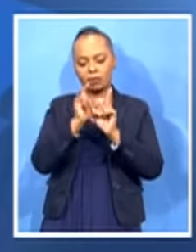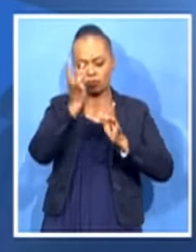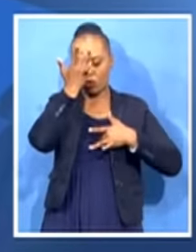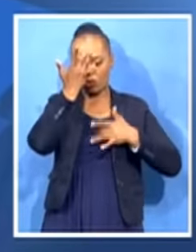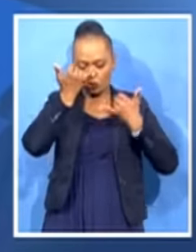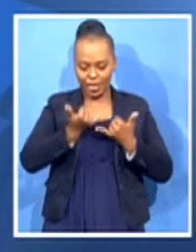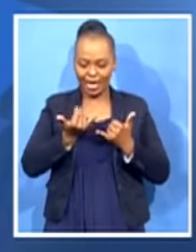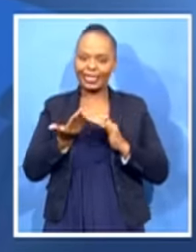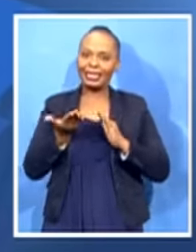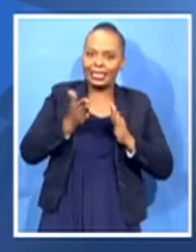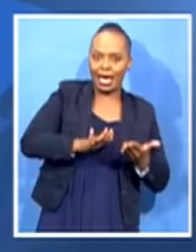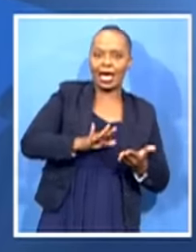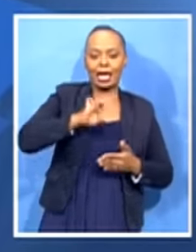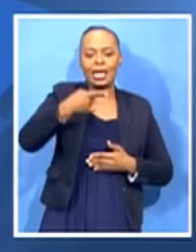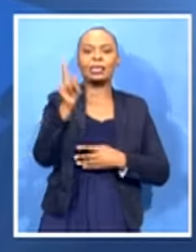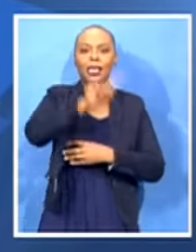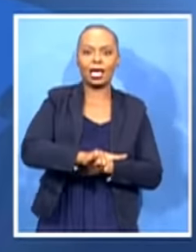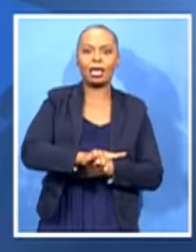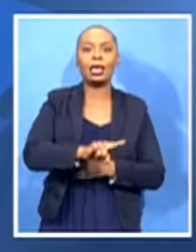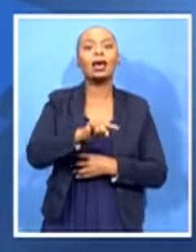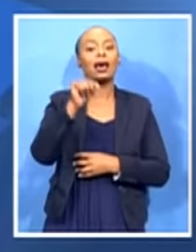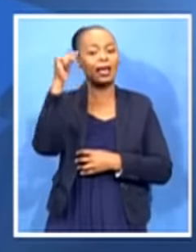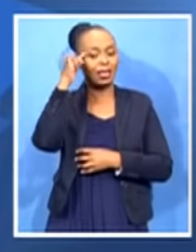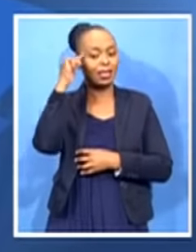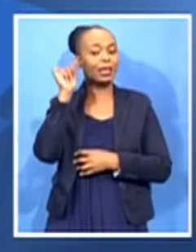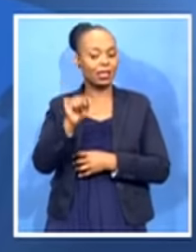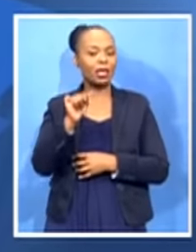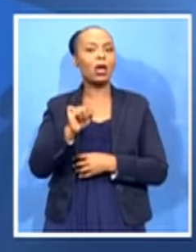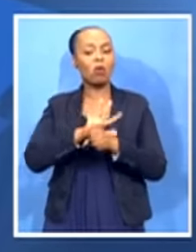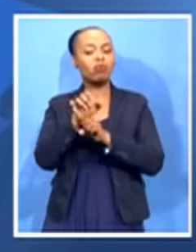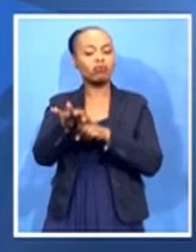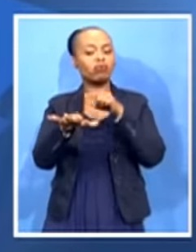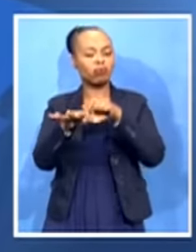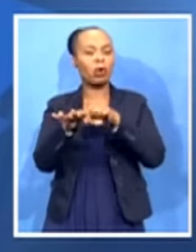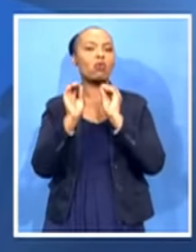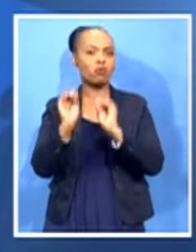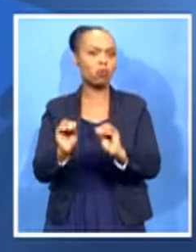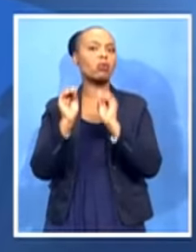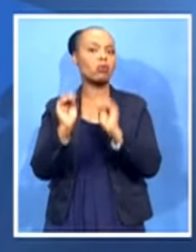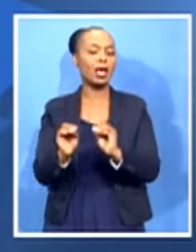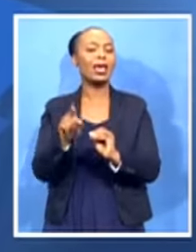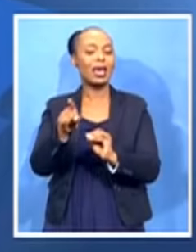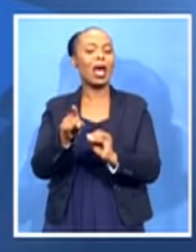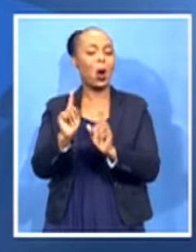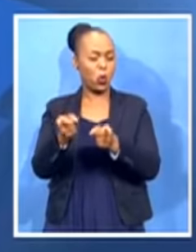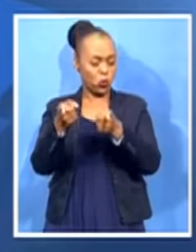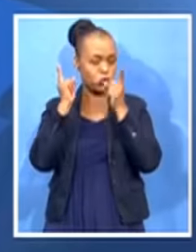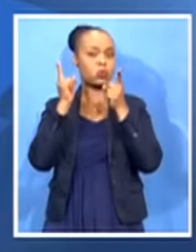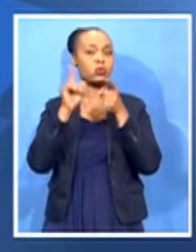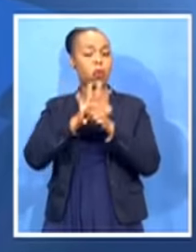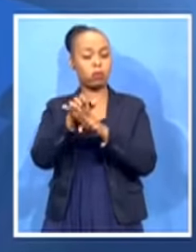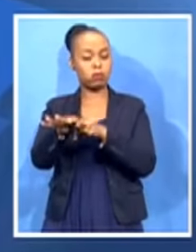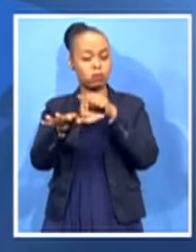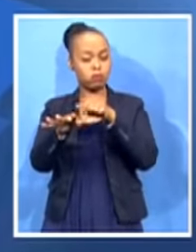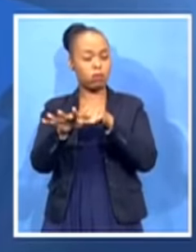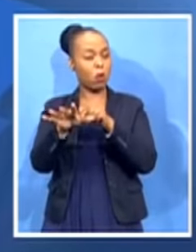think really there is this variant, and it is more virulent than the previous one. And it's for that reason that we're